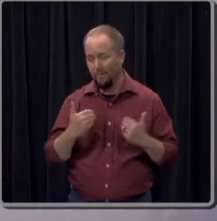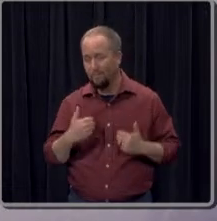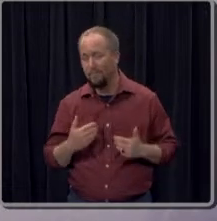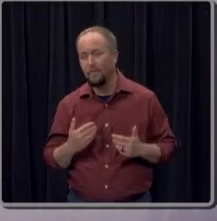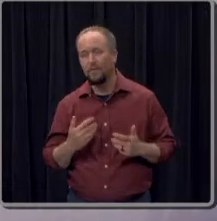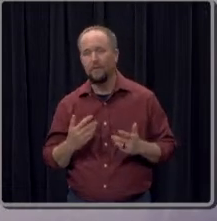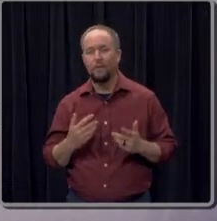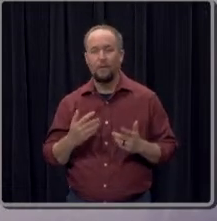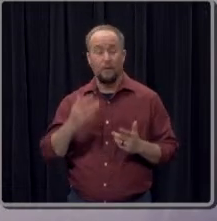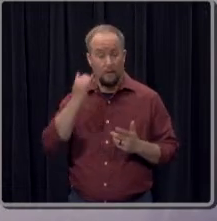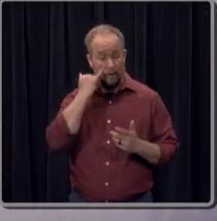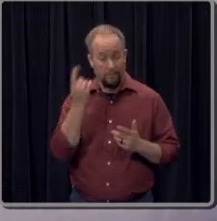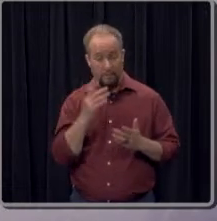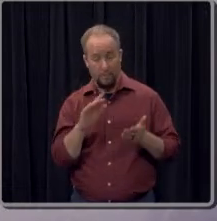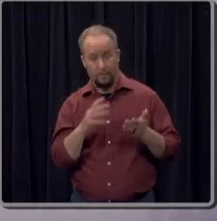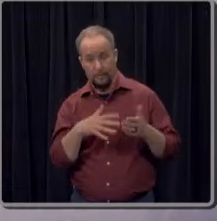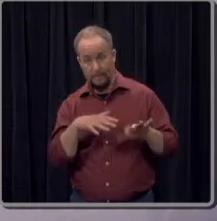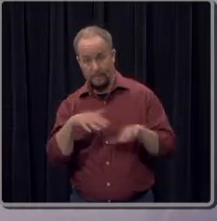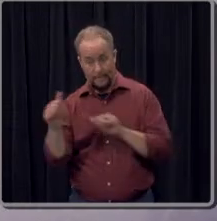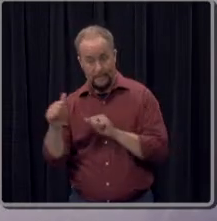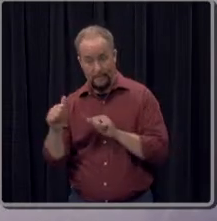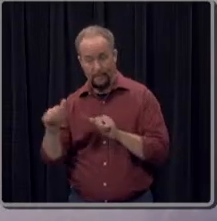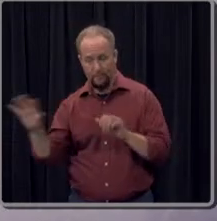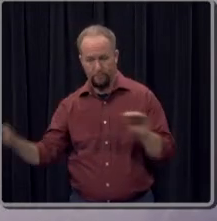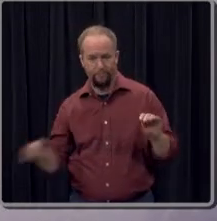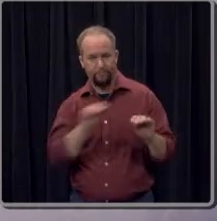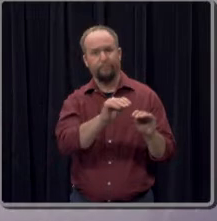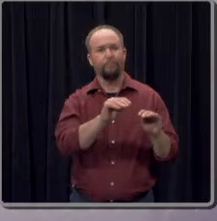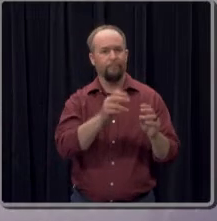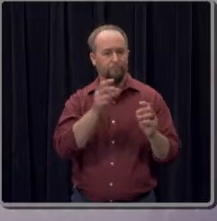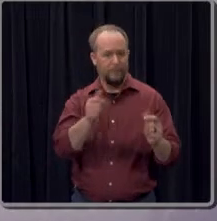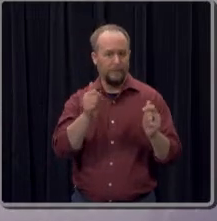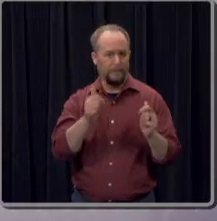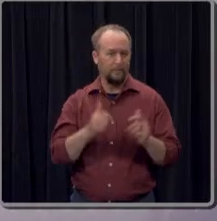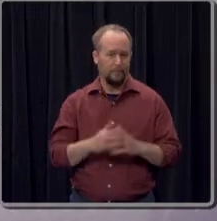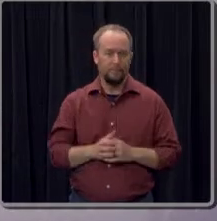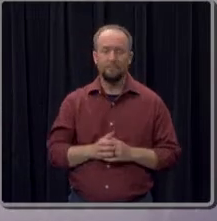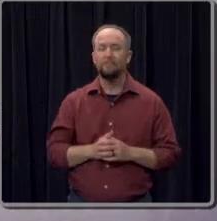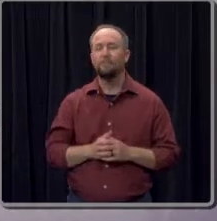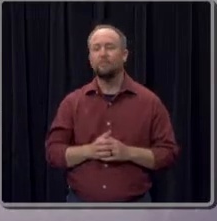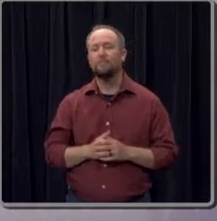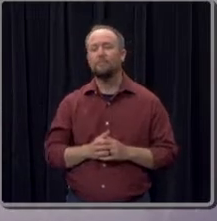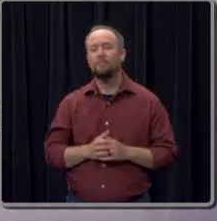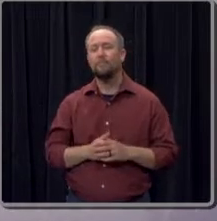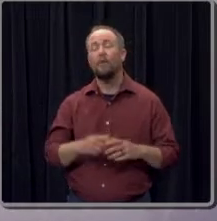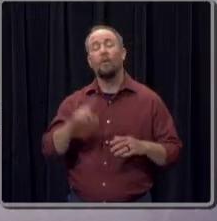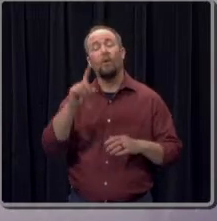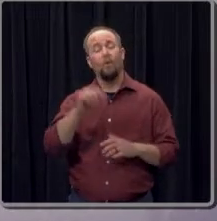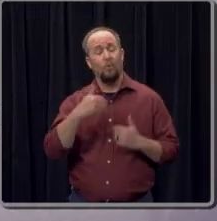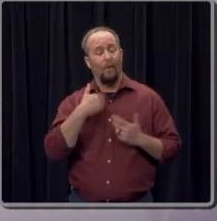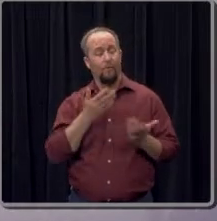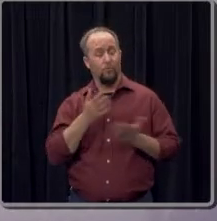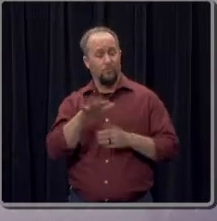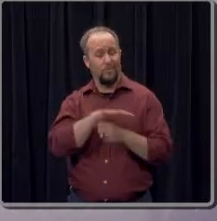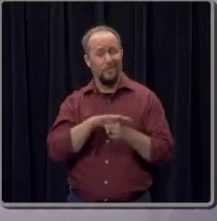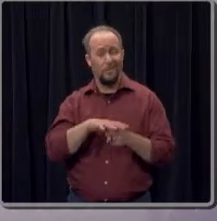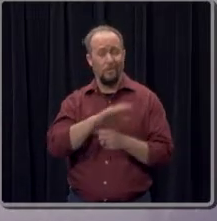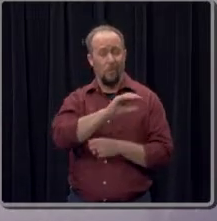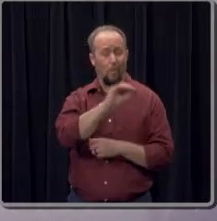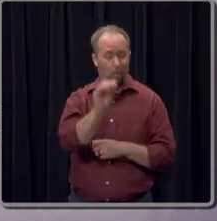need to fill it if we have somebody that leaves us throughout the year. We do have a service area that includes